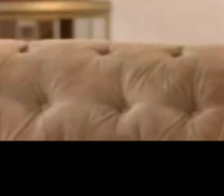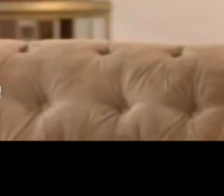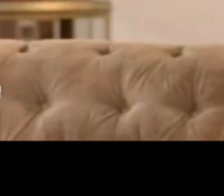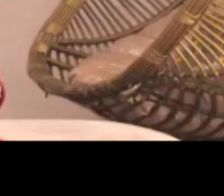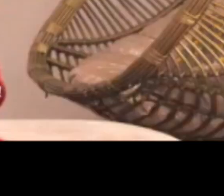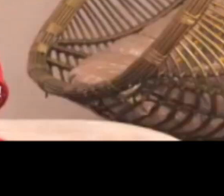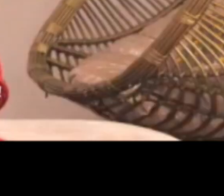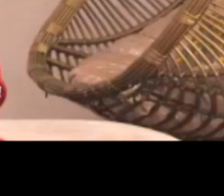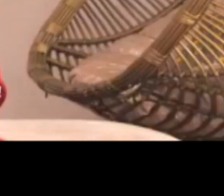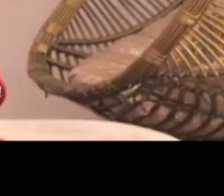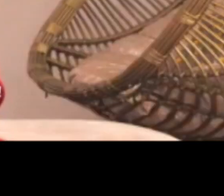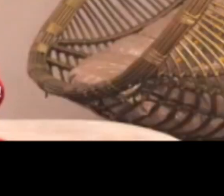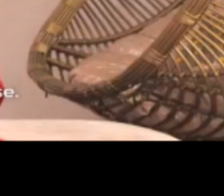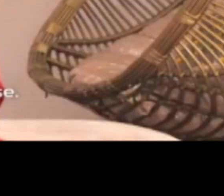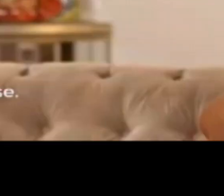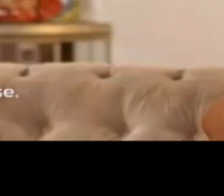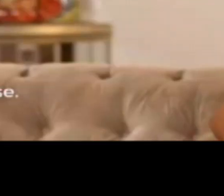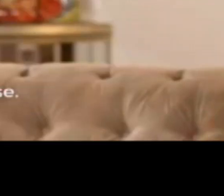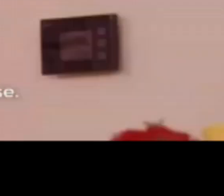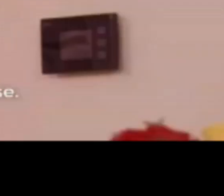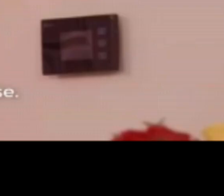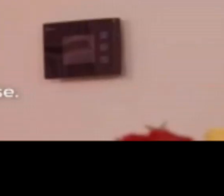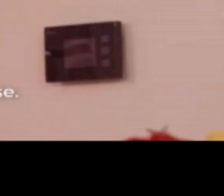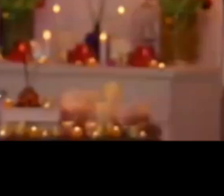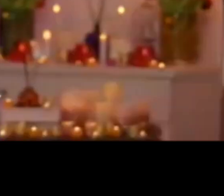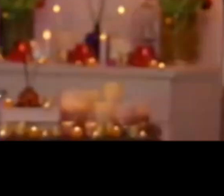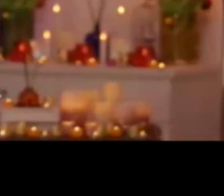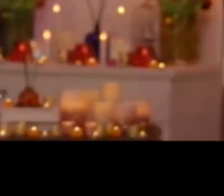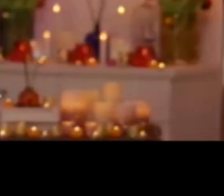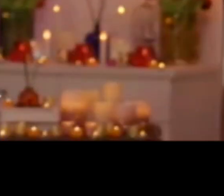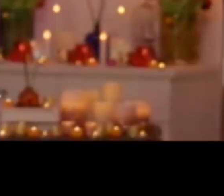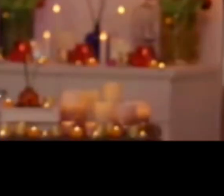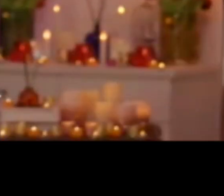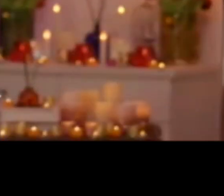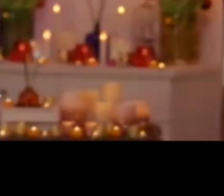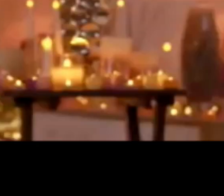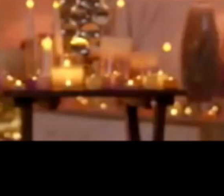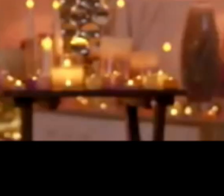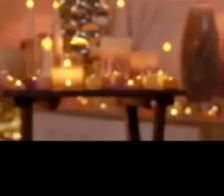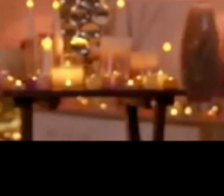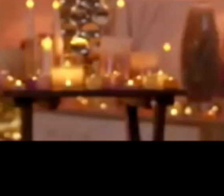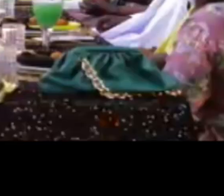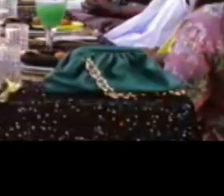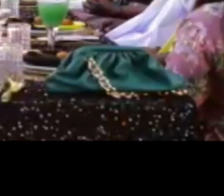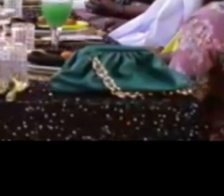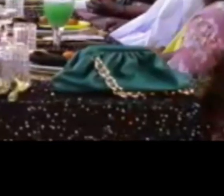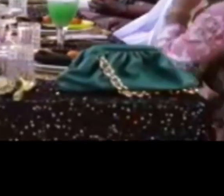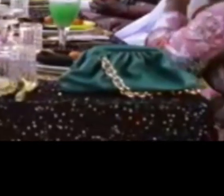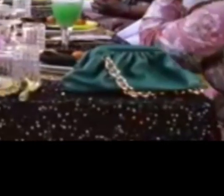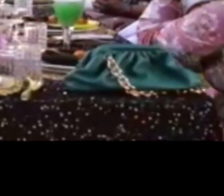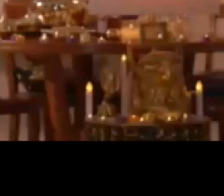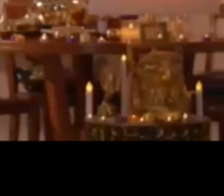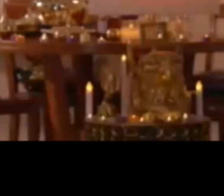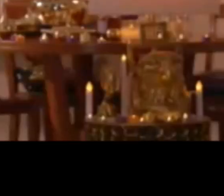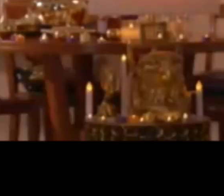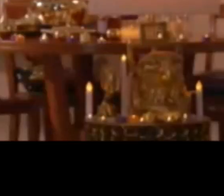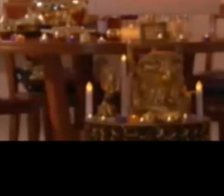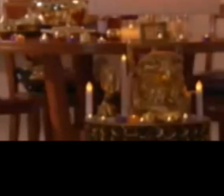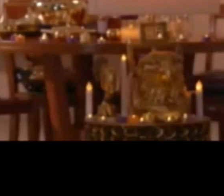mom joke. Your body won't shoot at me. We have an intruder in the house. The meter of the disgrace is rising. You're old. Who said I need deliverance?